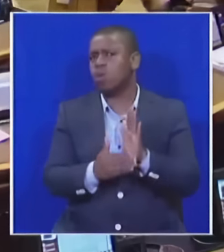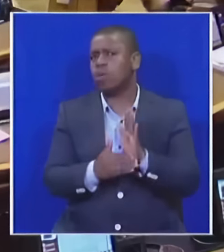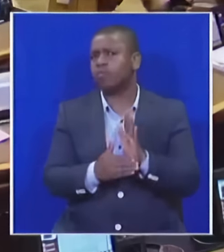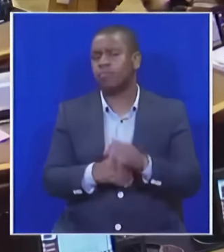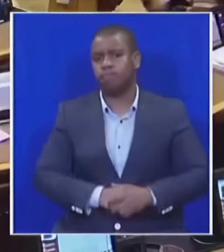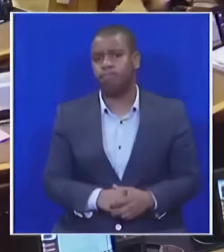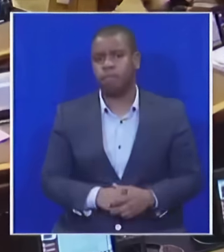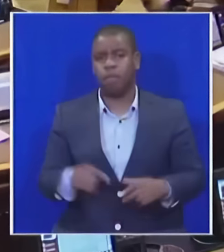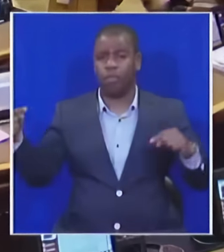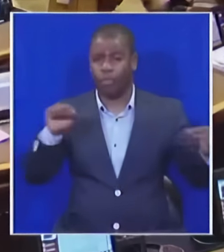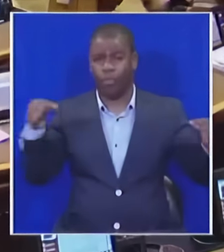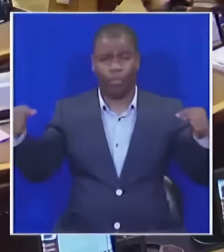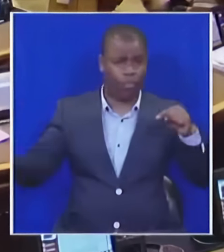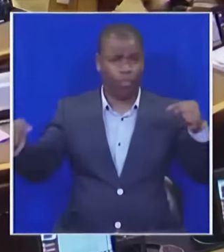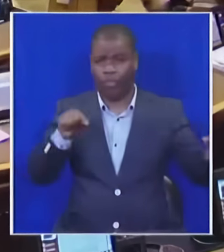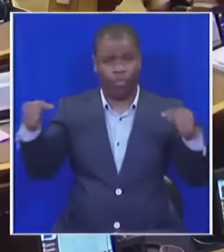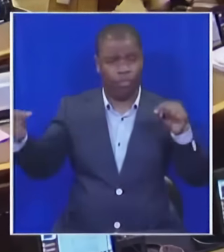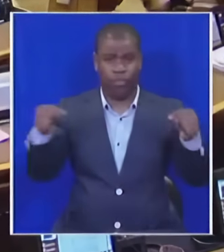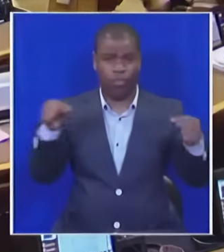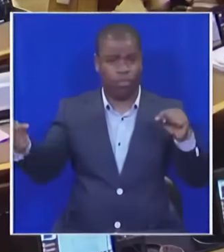please sit. Please sit.